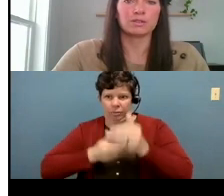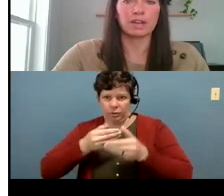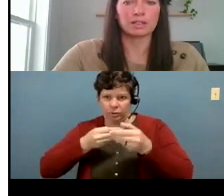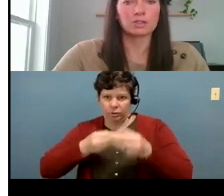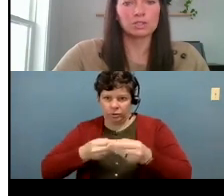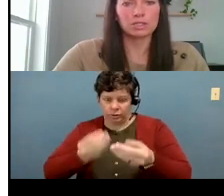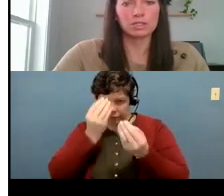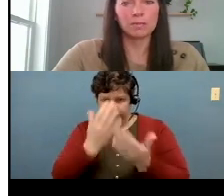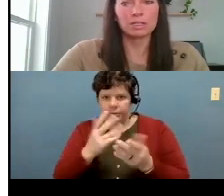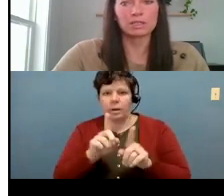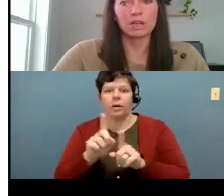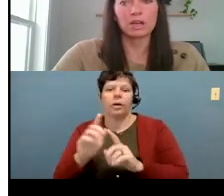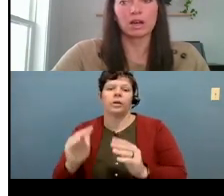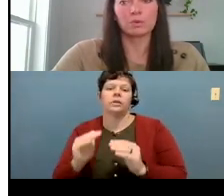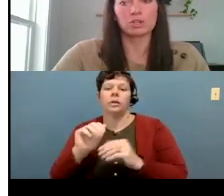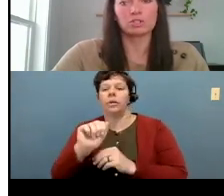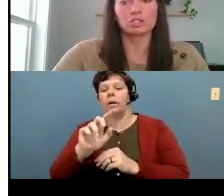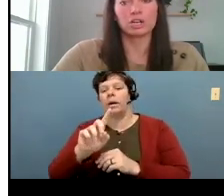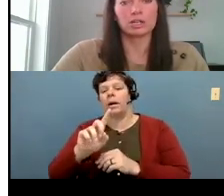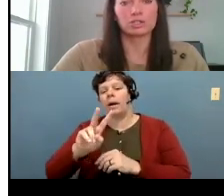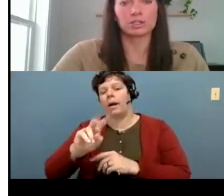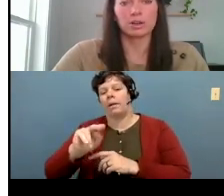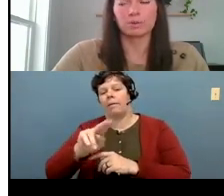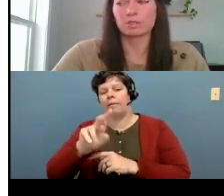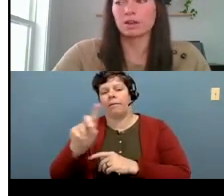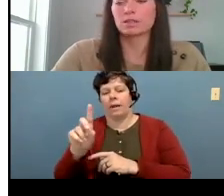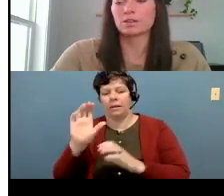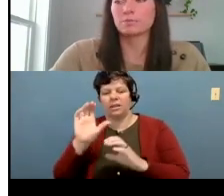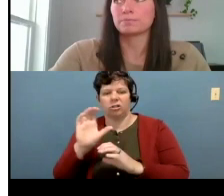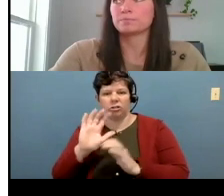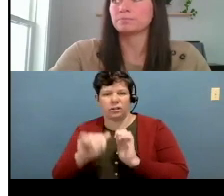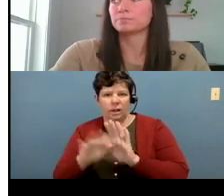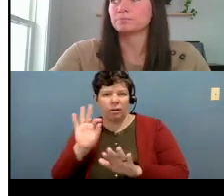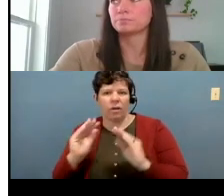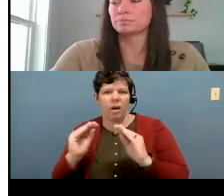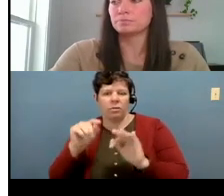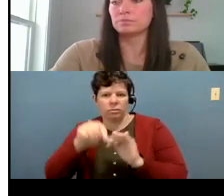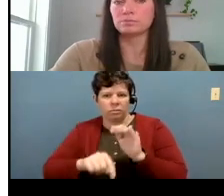the advanced searches in NamUs, which I'll touch on in just a couple slides here.